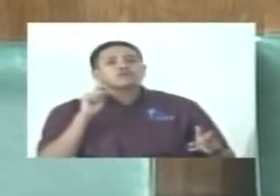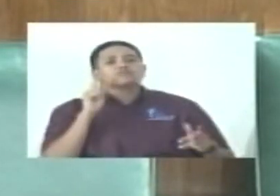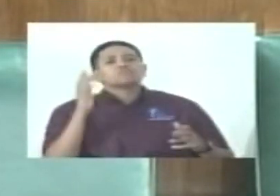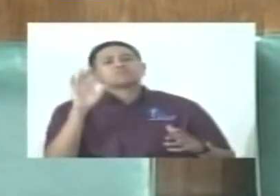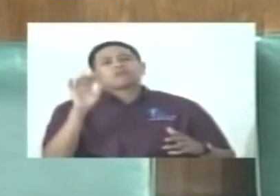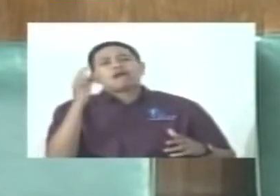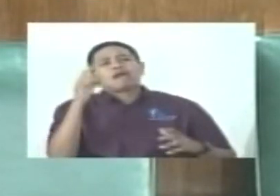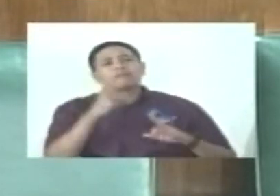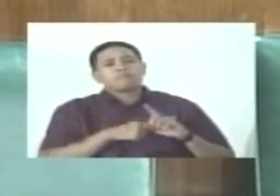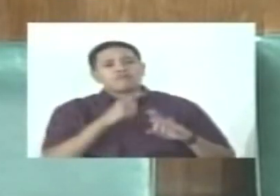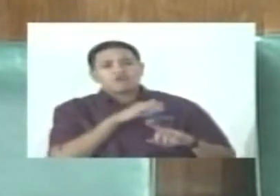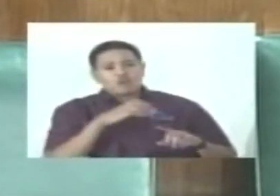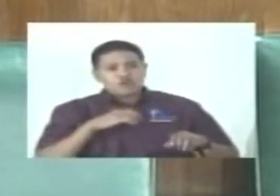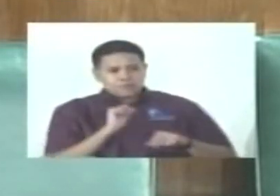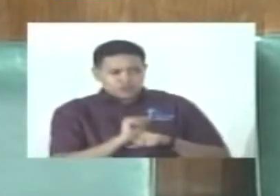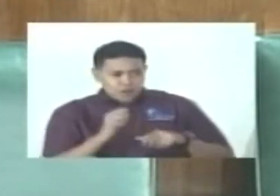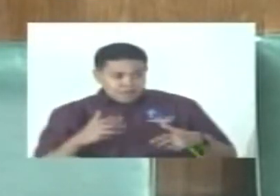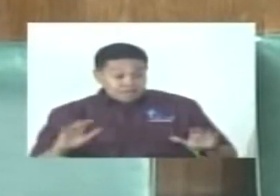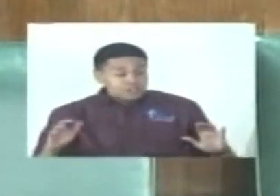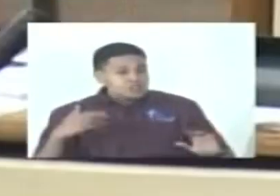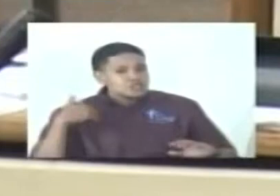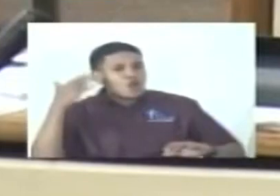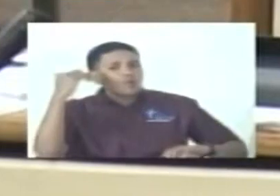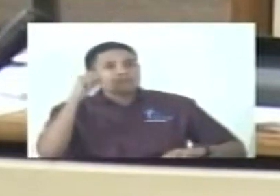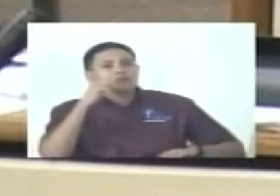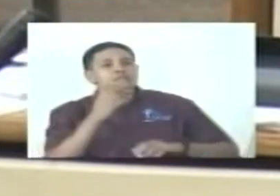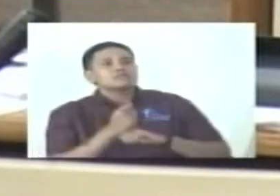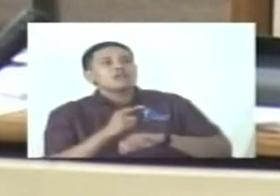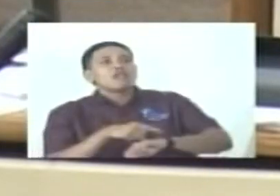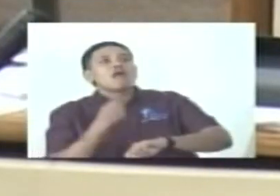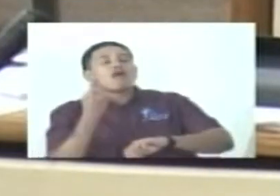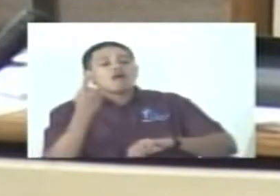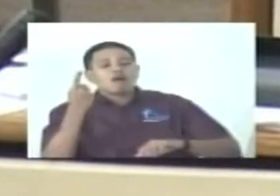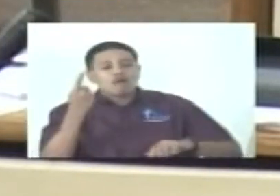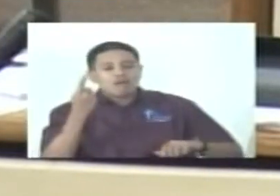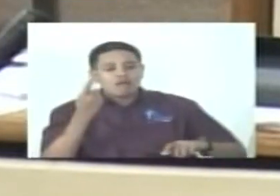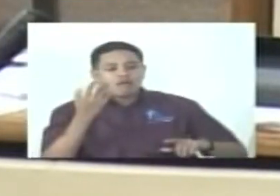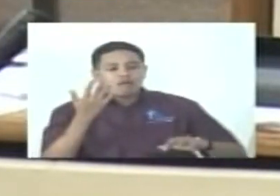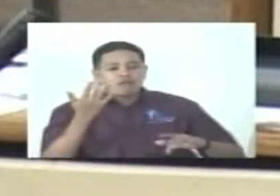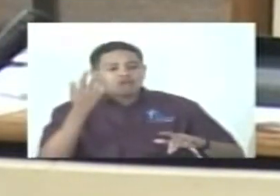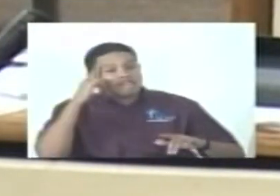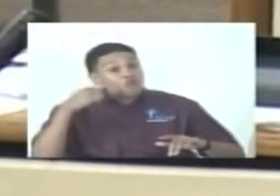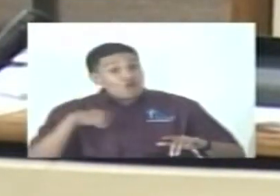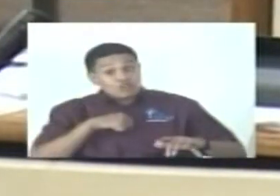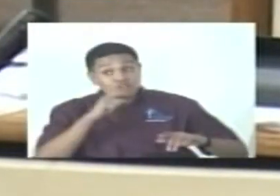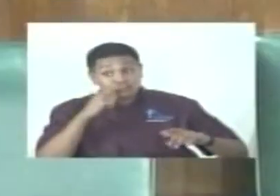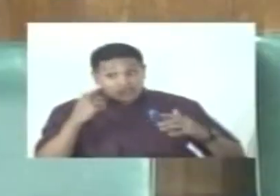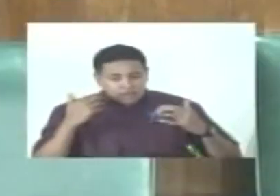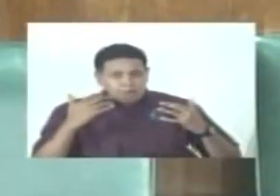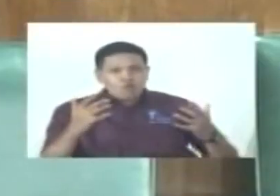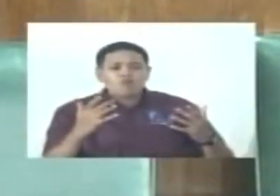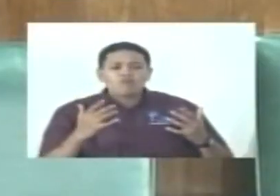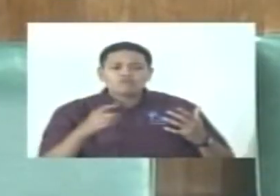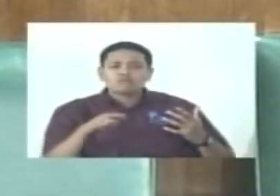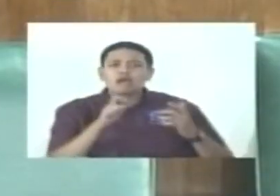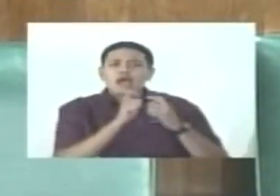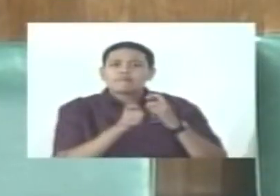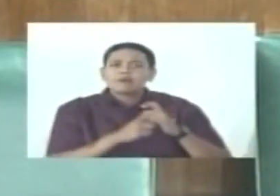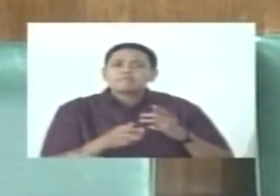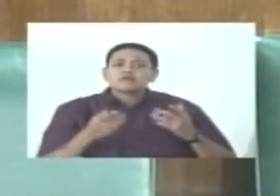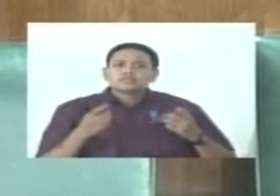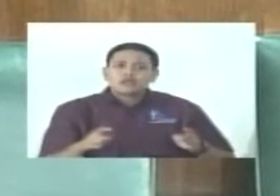completed. I hope it doesn't take that long for us to move these